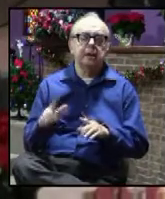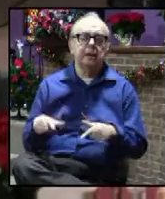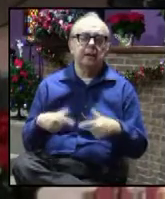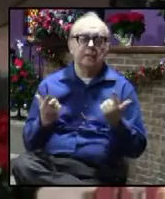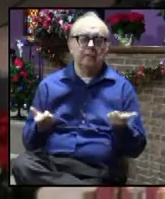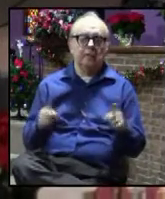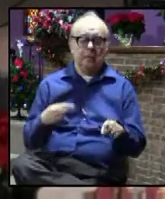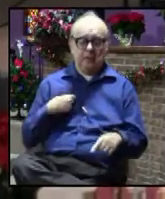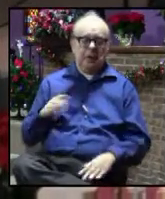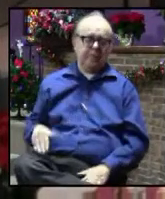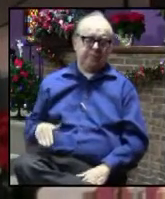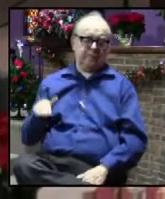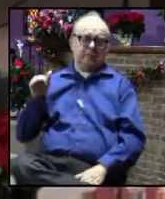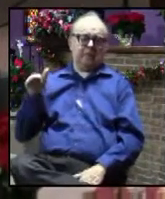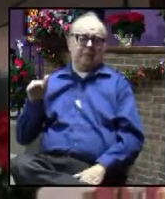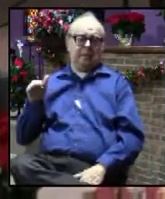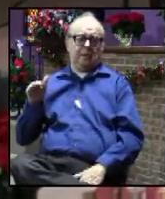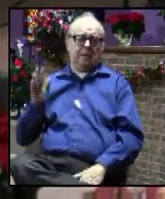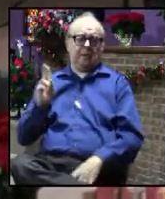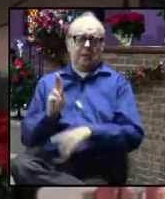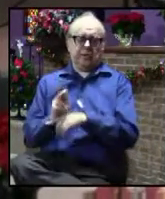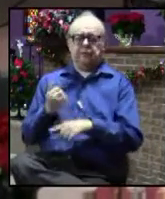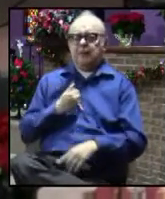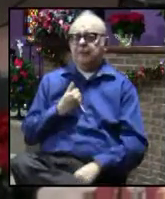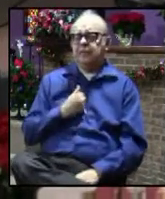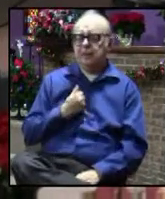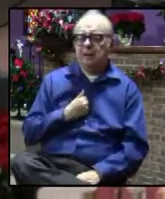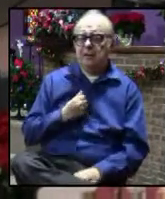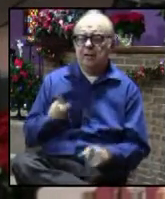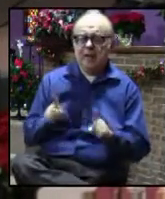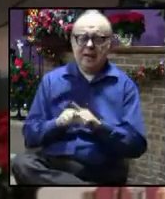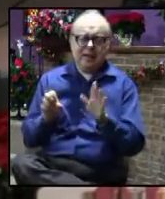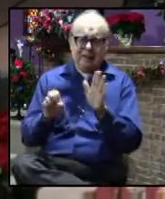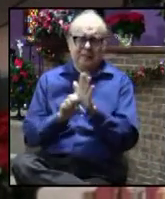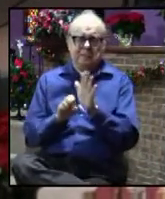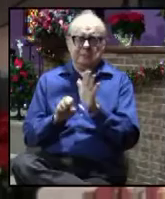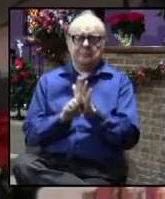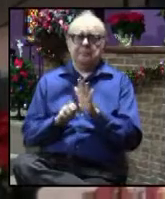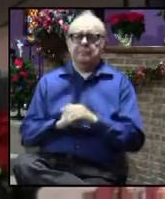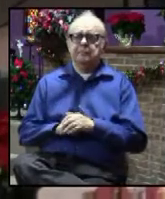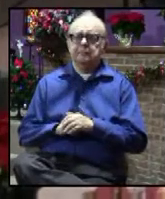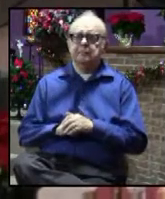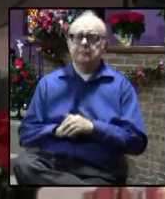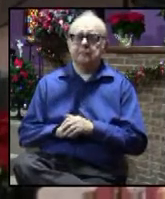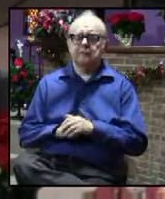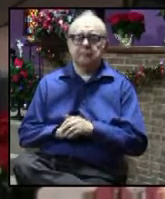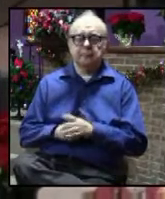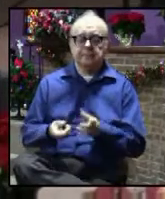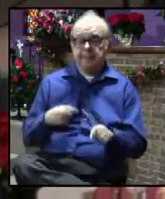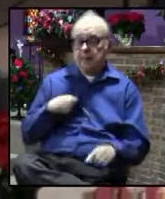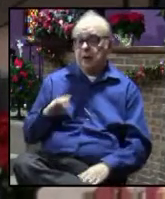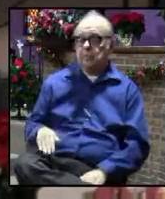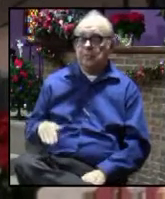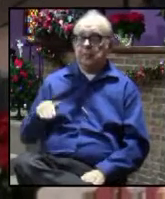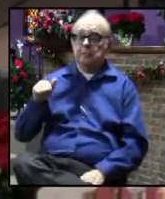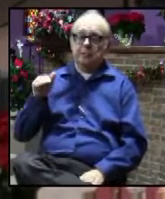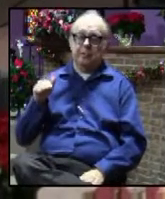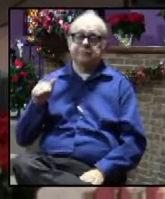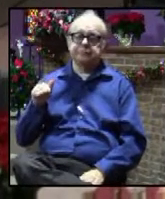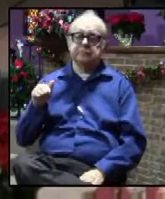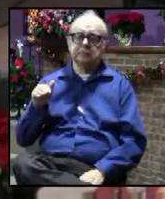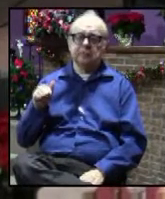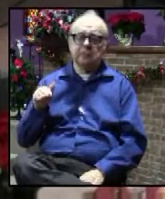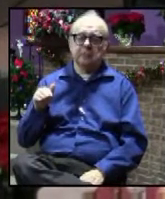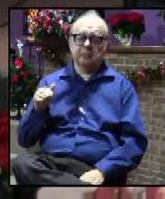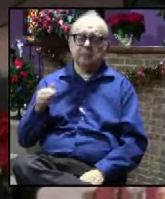Like when I was growing up, I'll use myself as an example. When I was growing up,